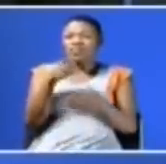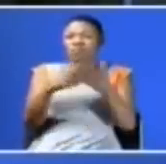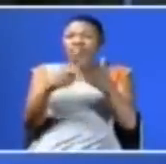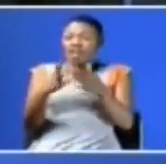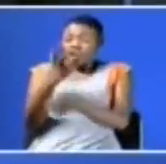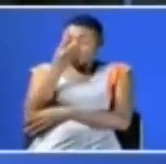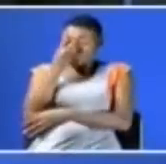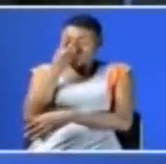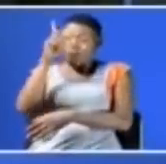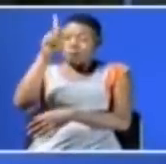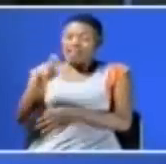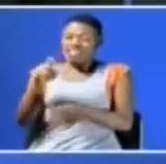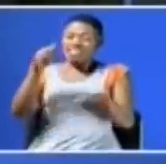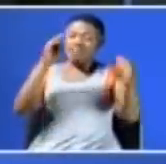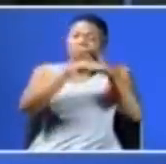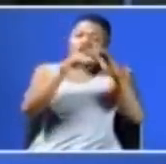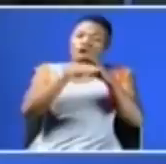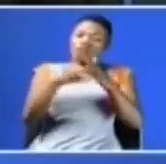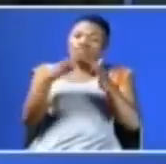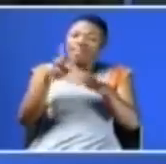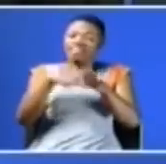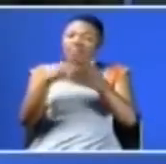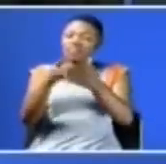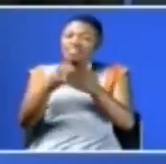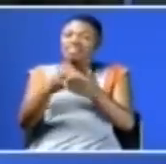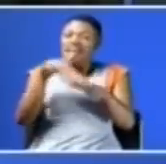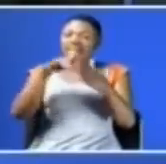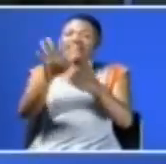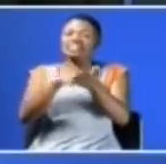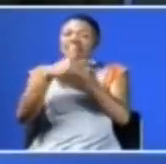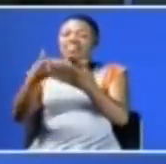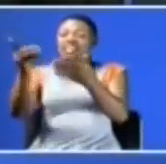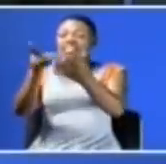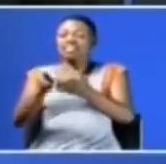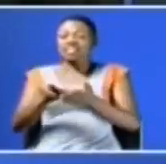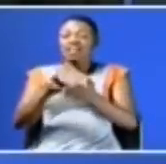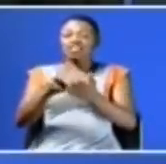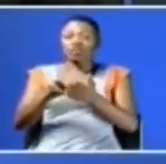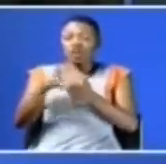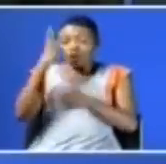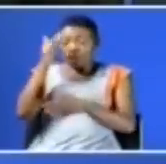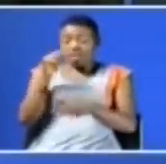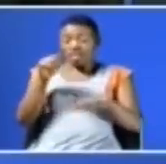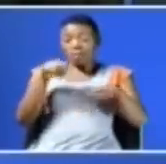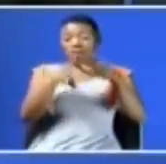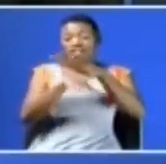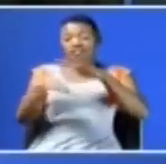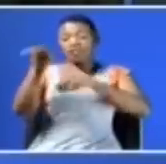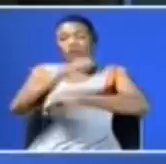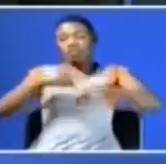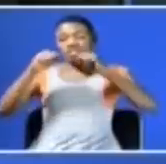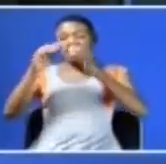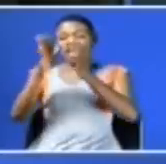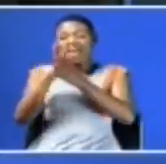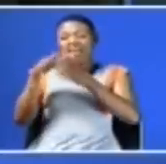Ruto should have been on the table in a structured negotiation as a deputy president and the deputy leader of